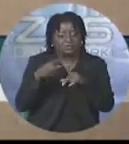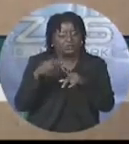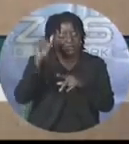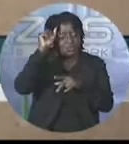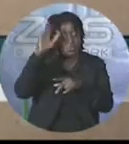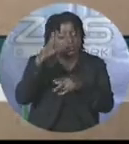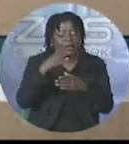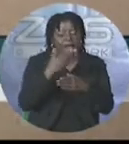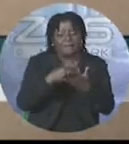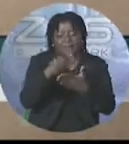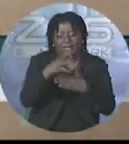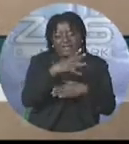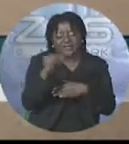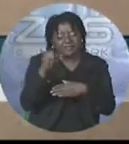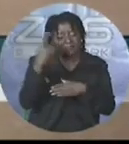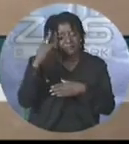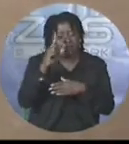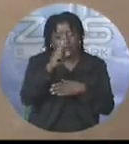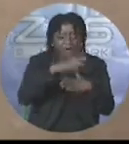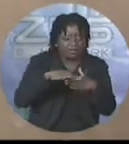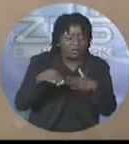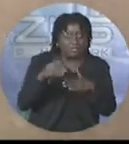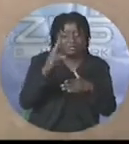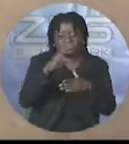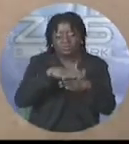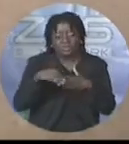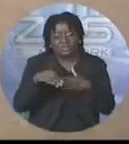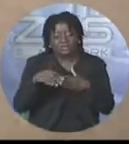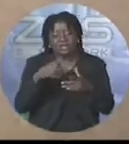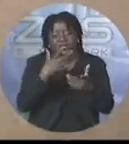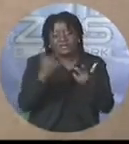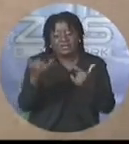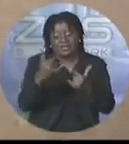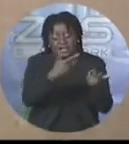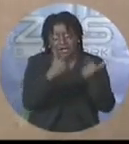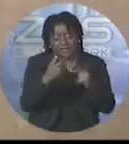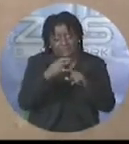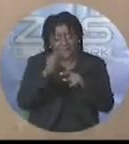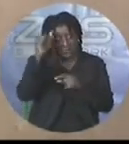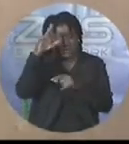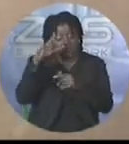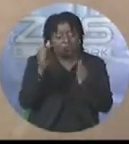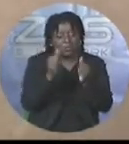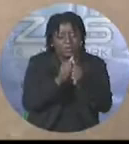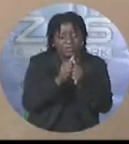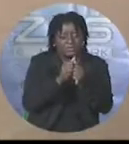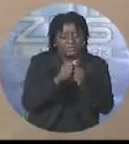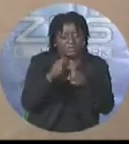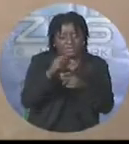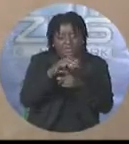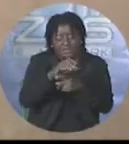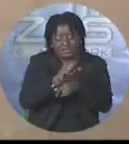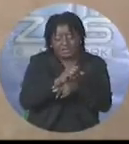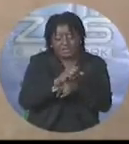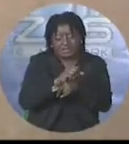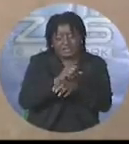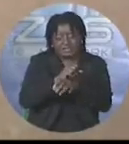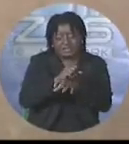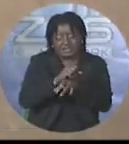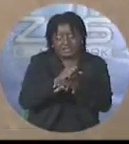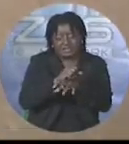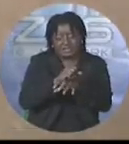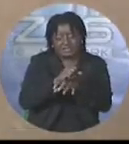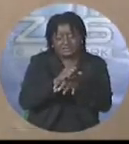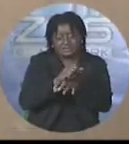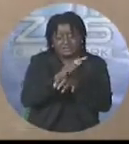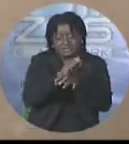And what really happened now, the work come from Cuba, come with a lot of time, mate. So what happened when they sell them to the tourists, and custom take it,